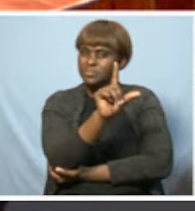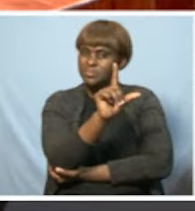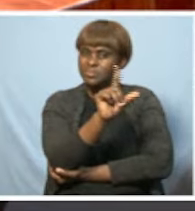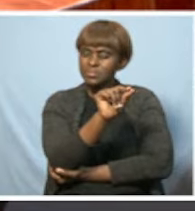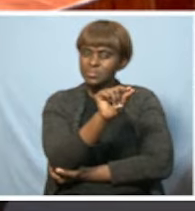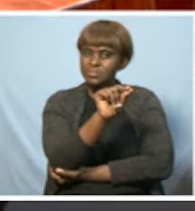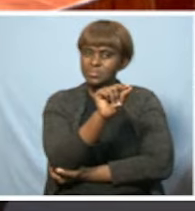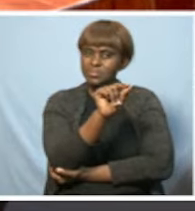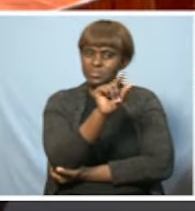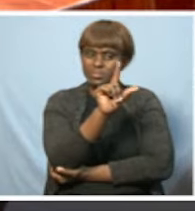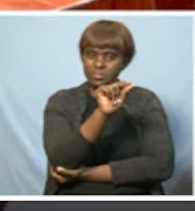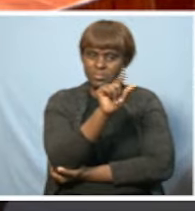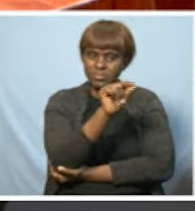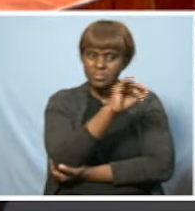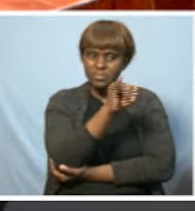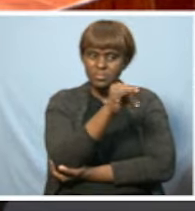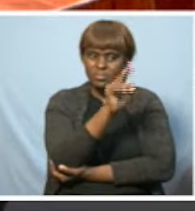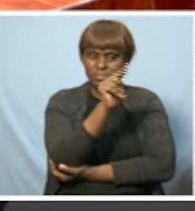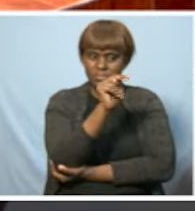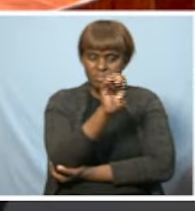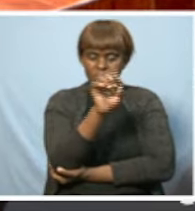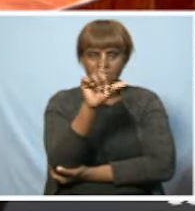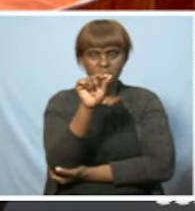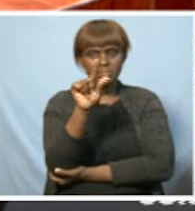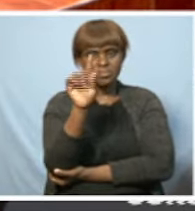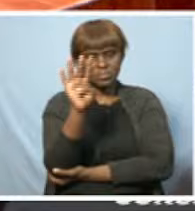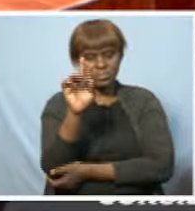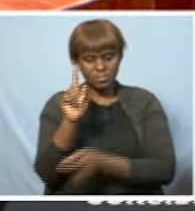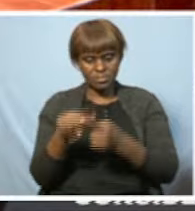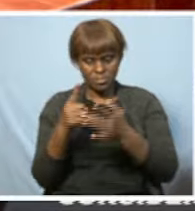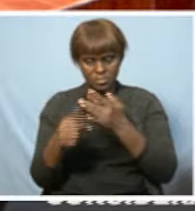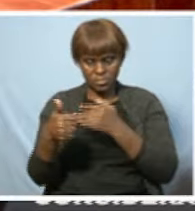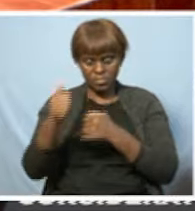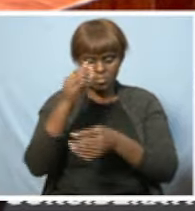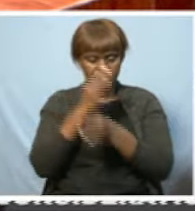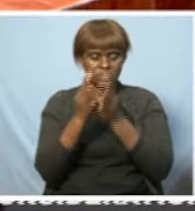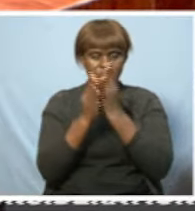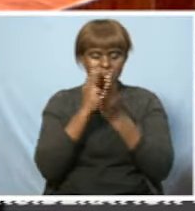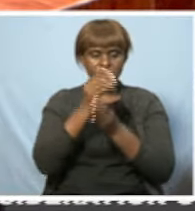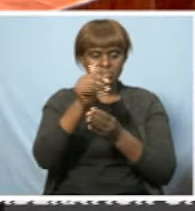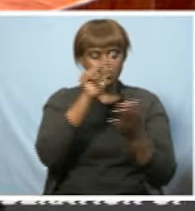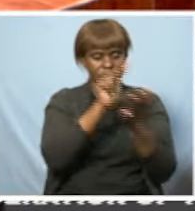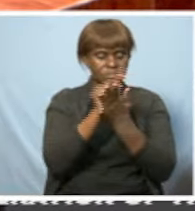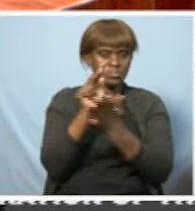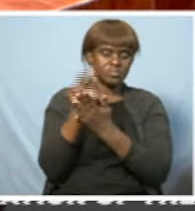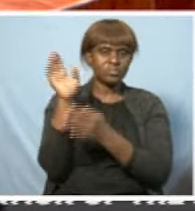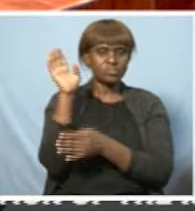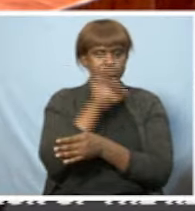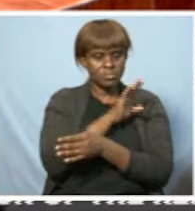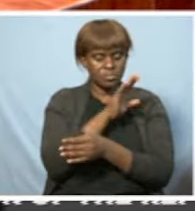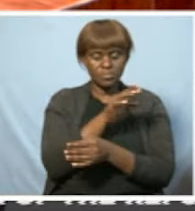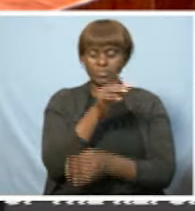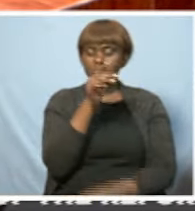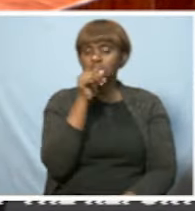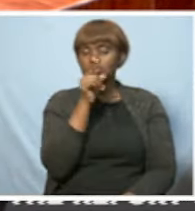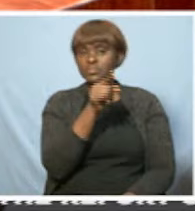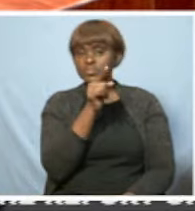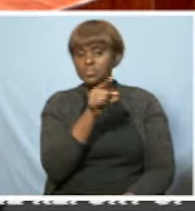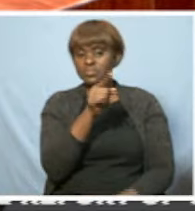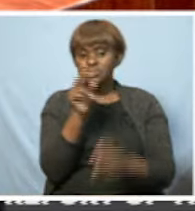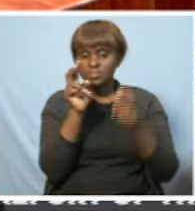20th June 2024, yet the contractor signed this